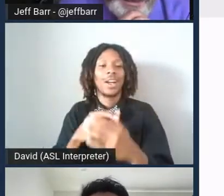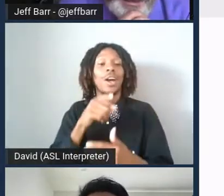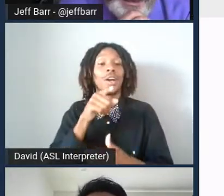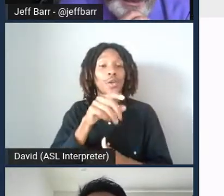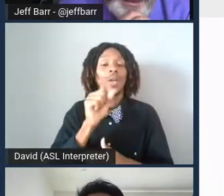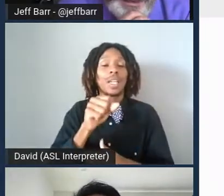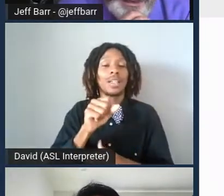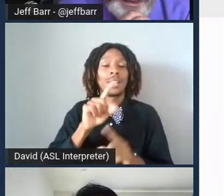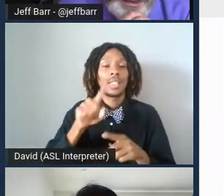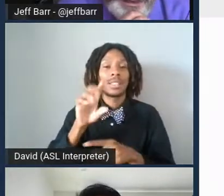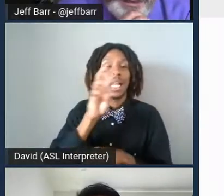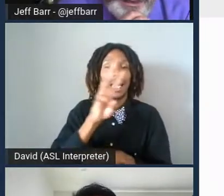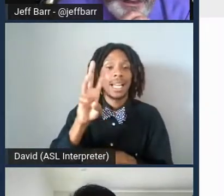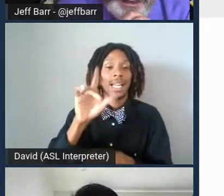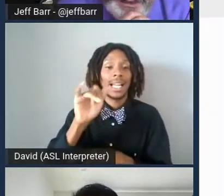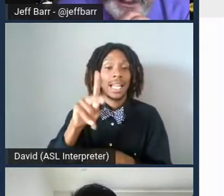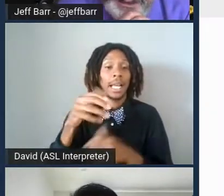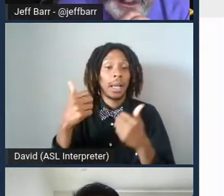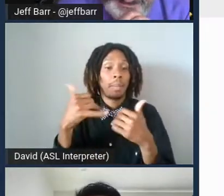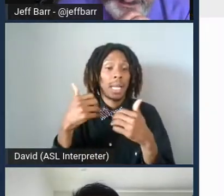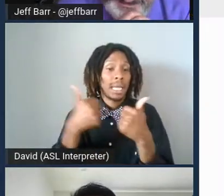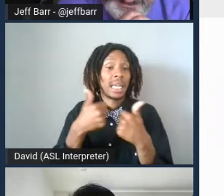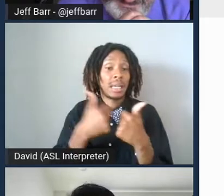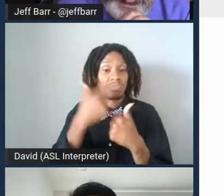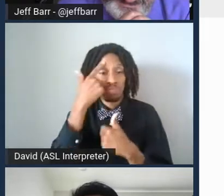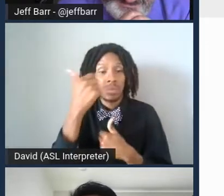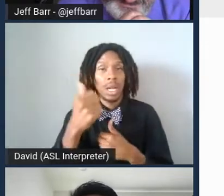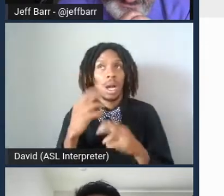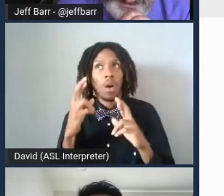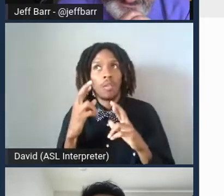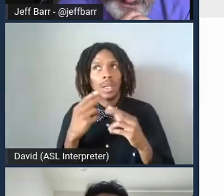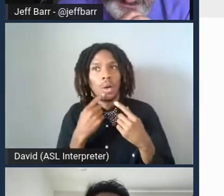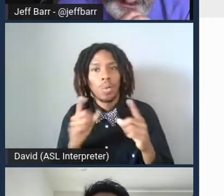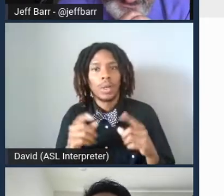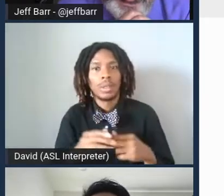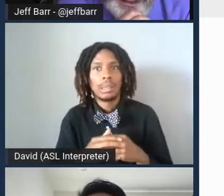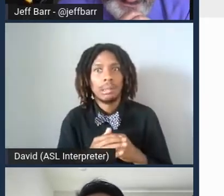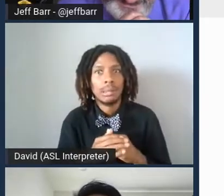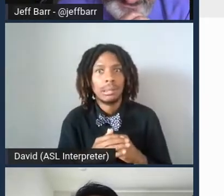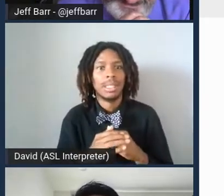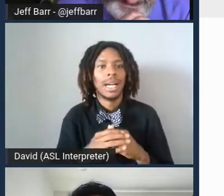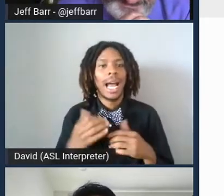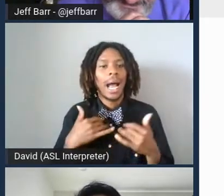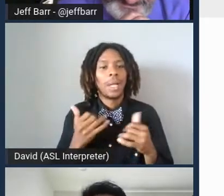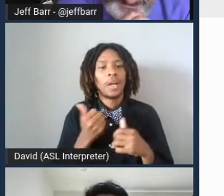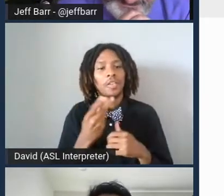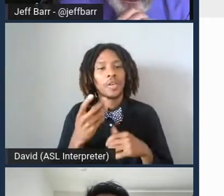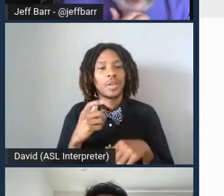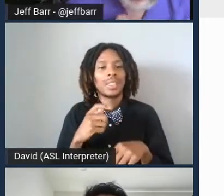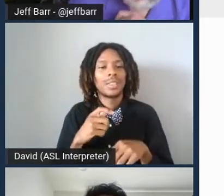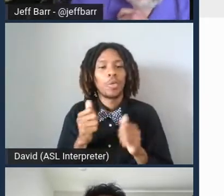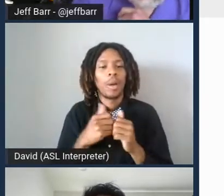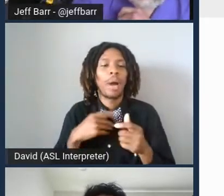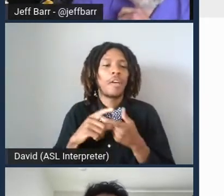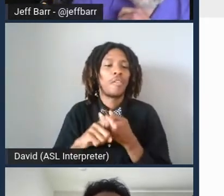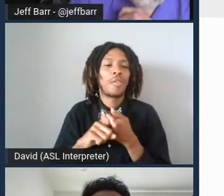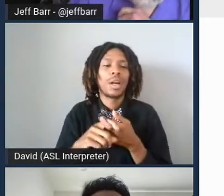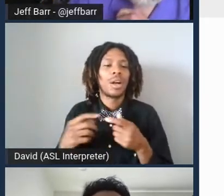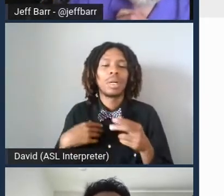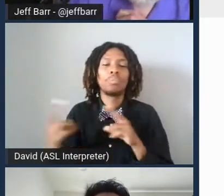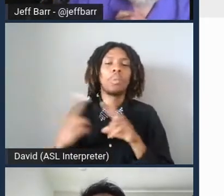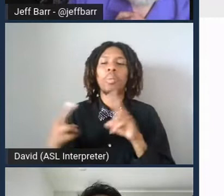this URL and play this game. It hopefully works. I play it with a couple of my friends, and we love